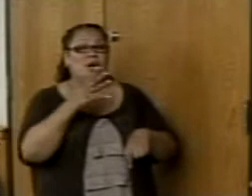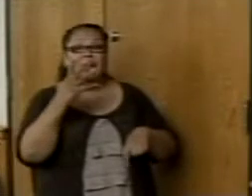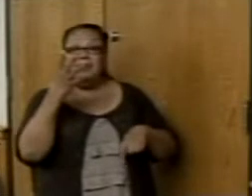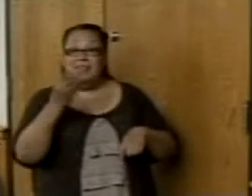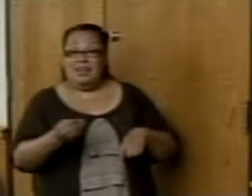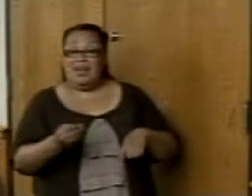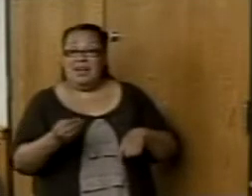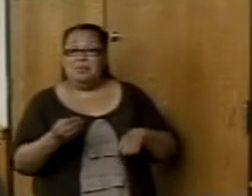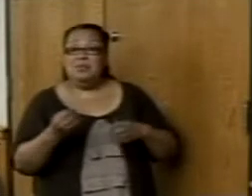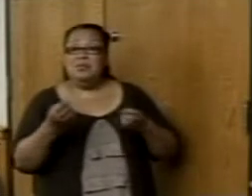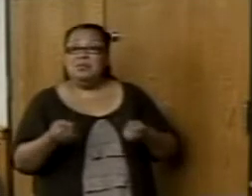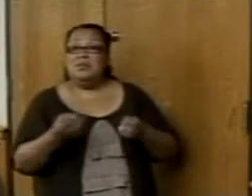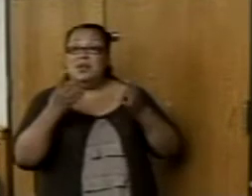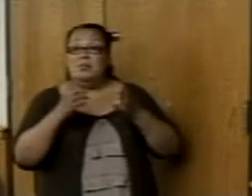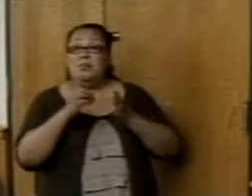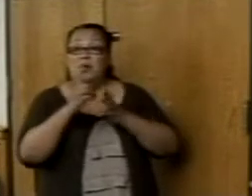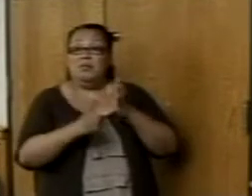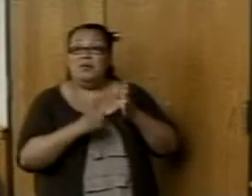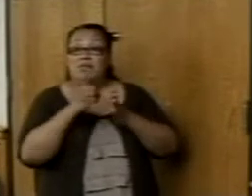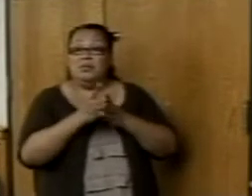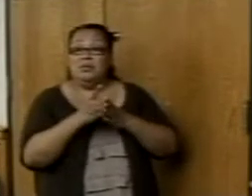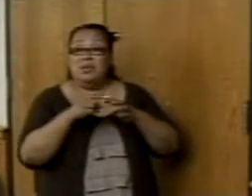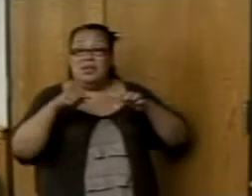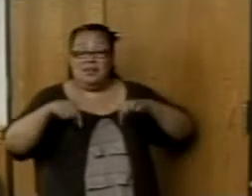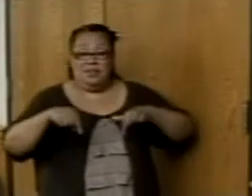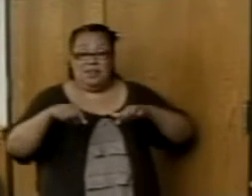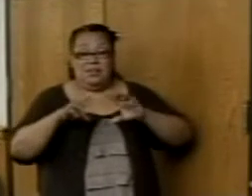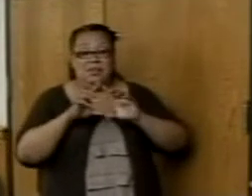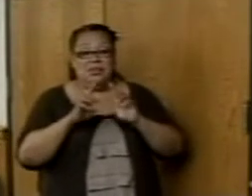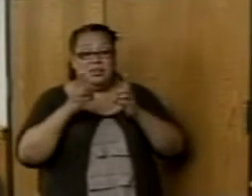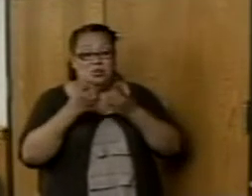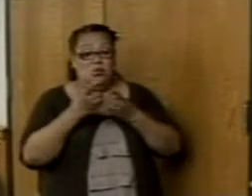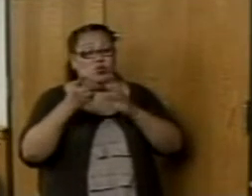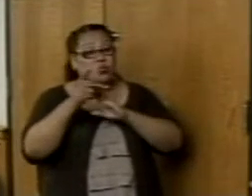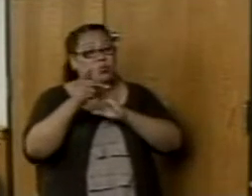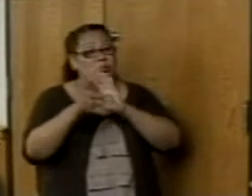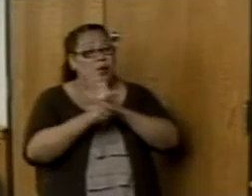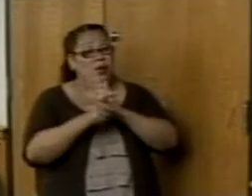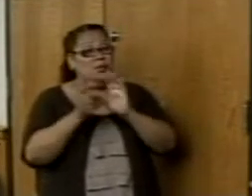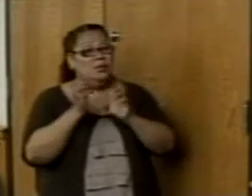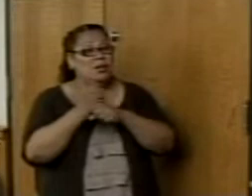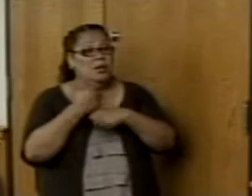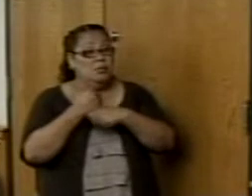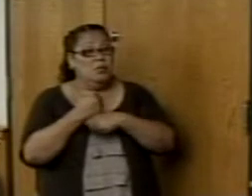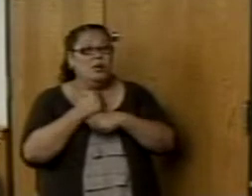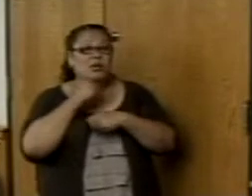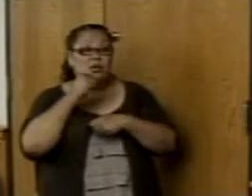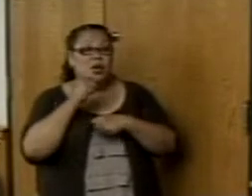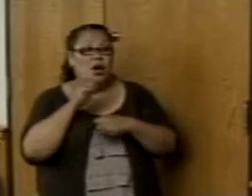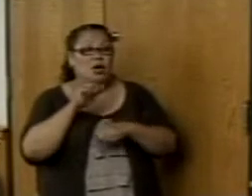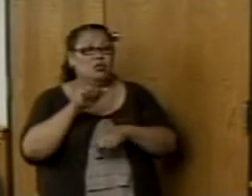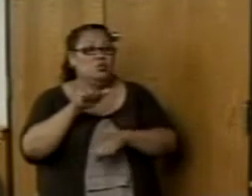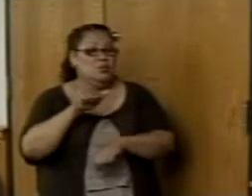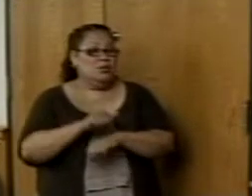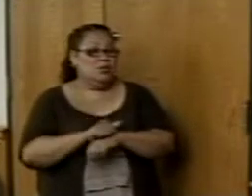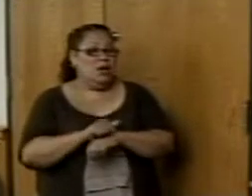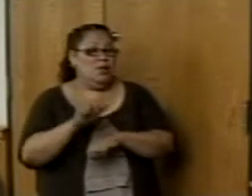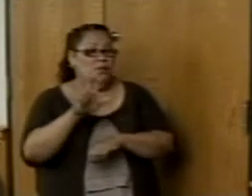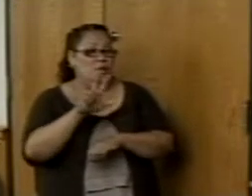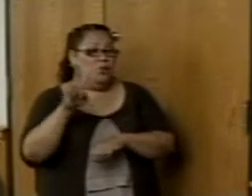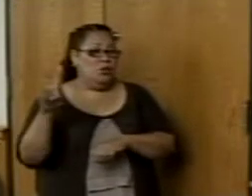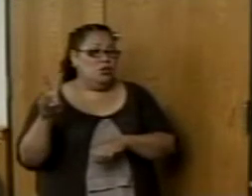absence of those number of hours indicate the intent of this district through its policymakers not to assign 32 hours